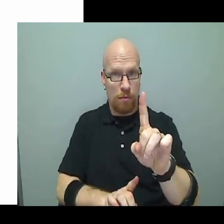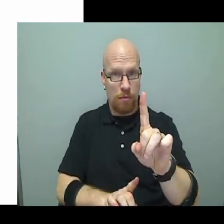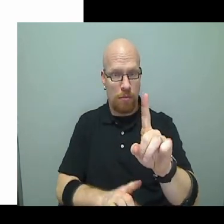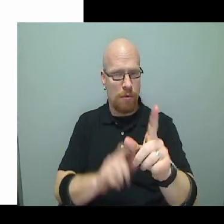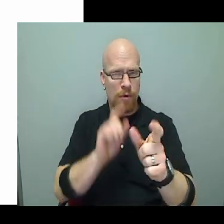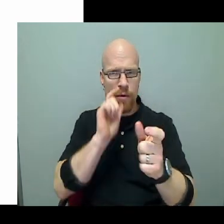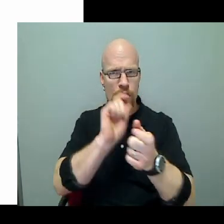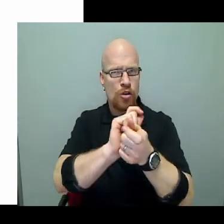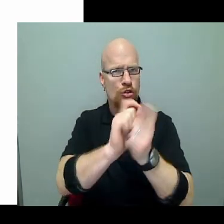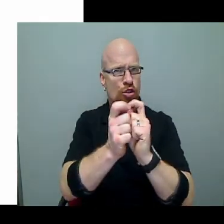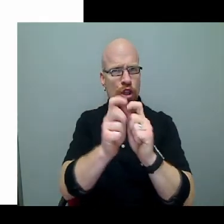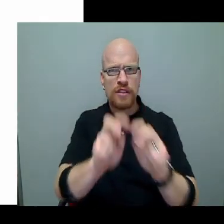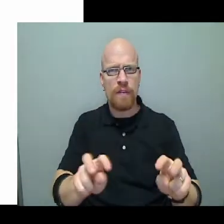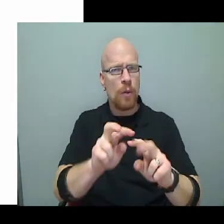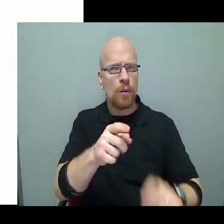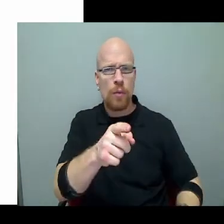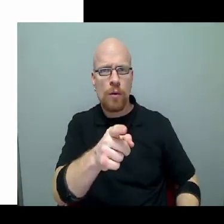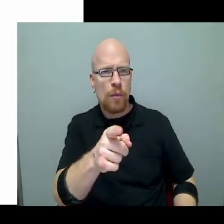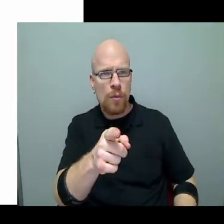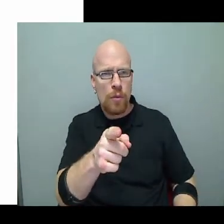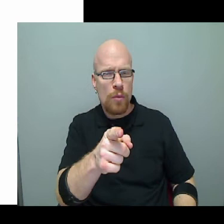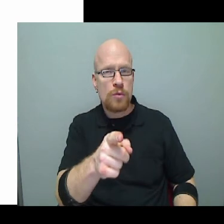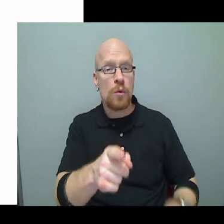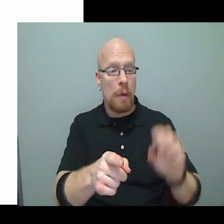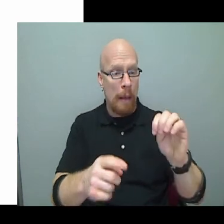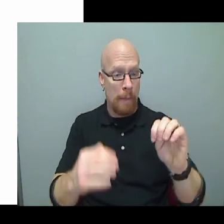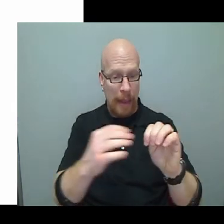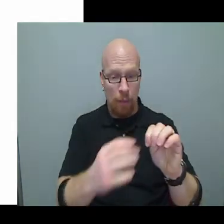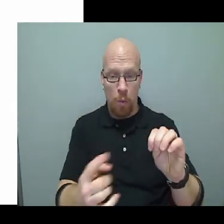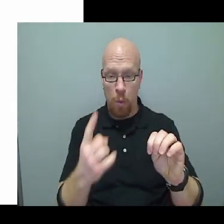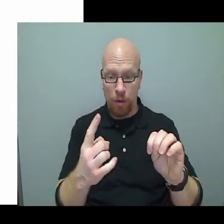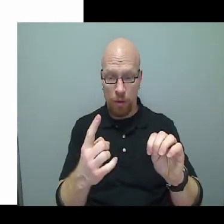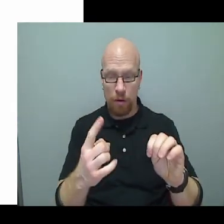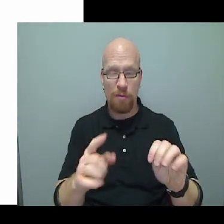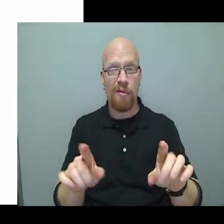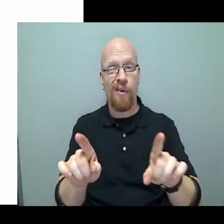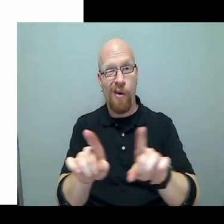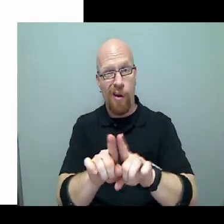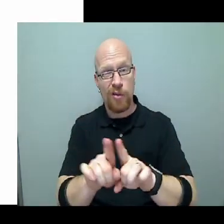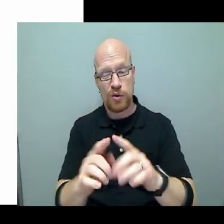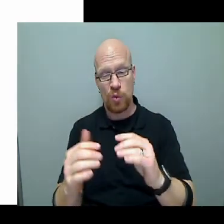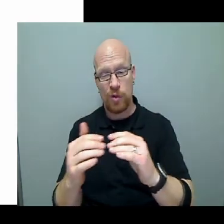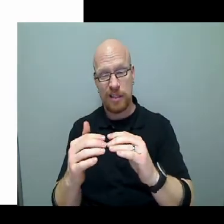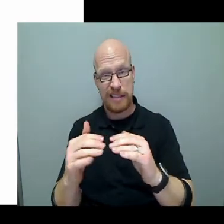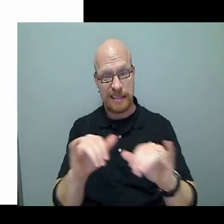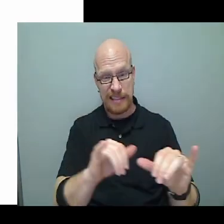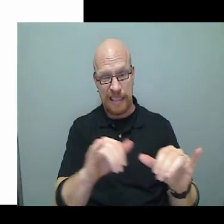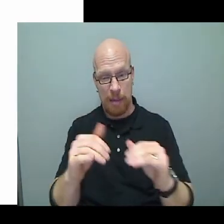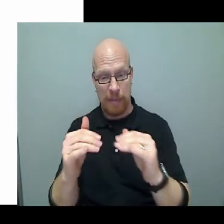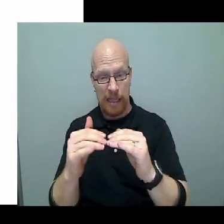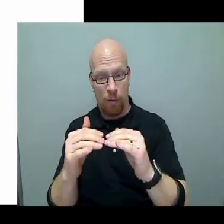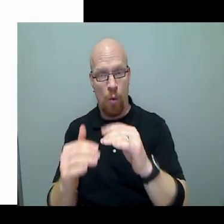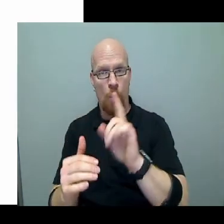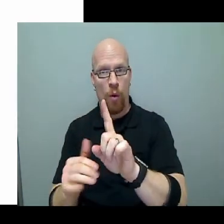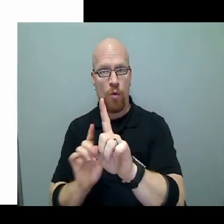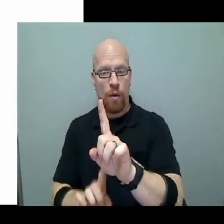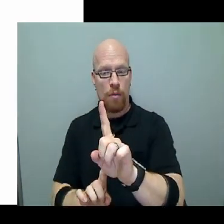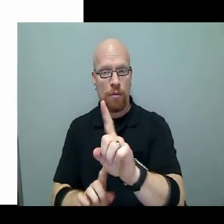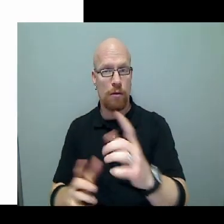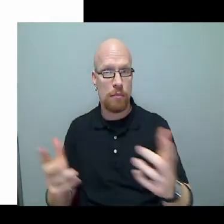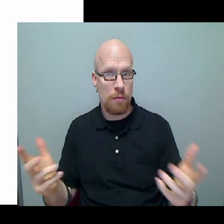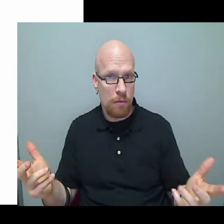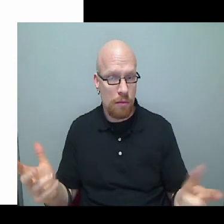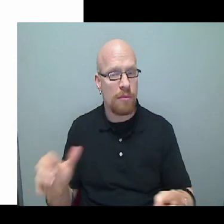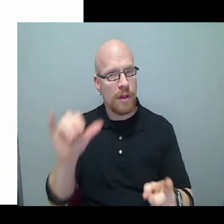can be written over 1. It doesn't change the value. M equals 1 is the same thing as